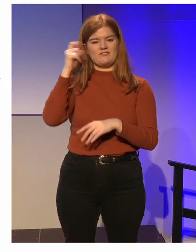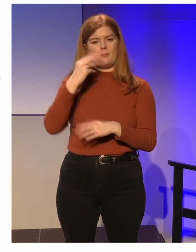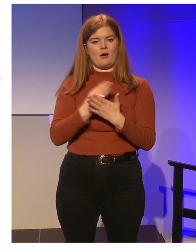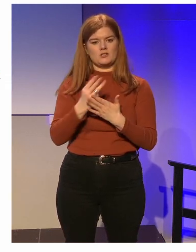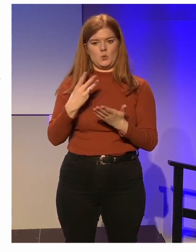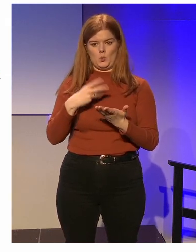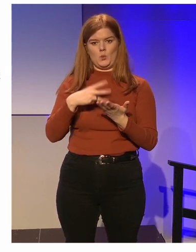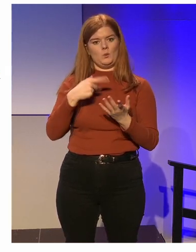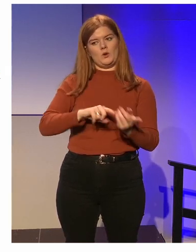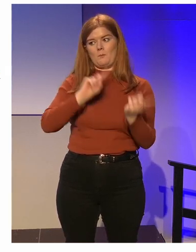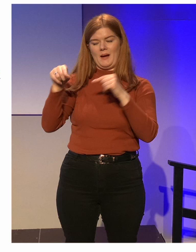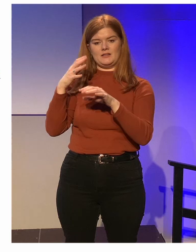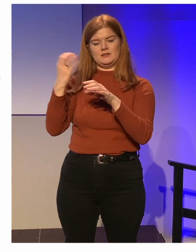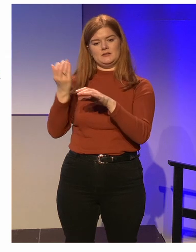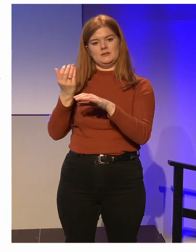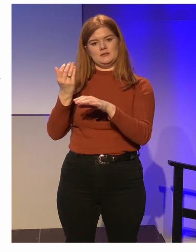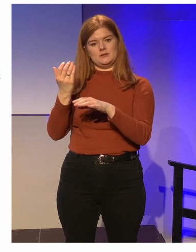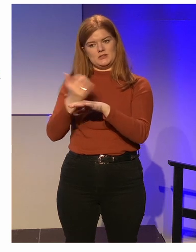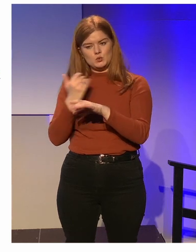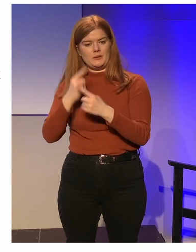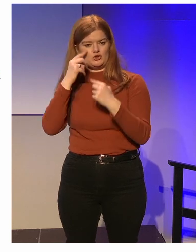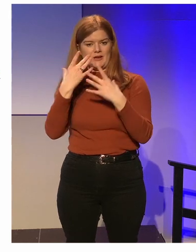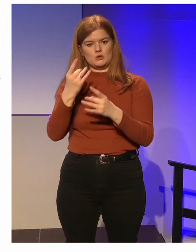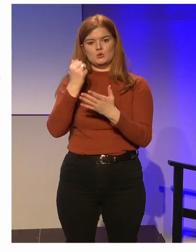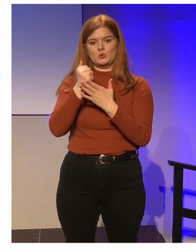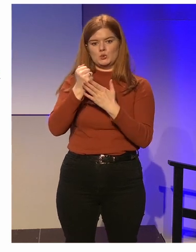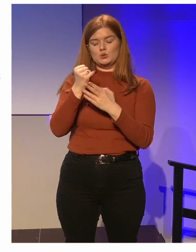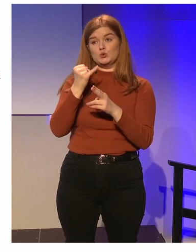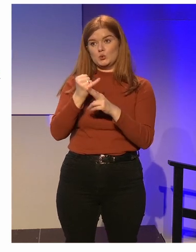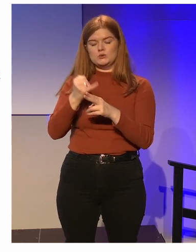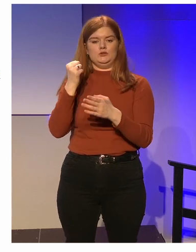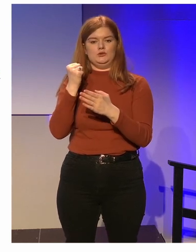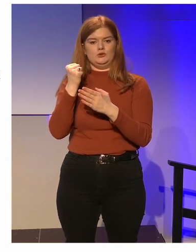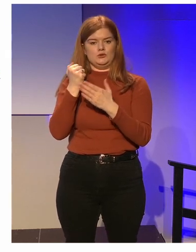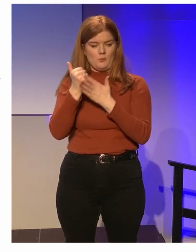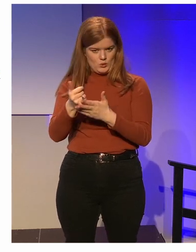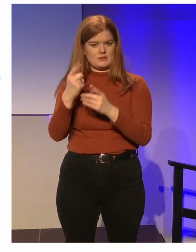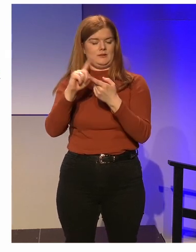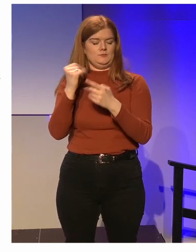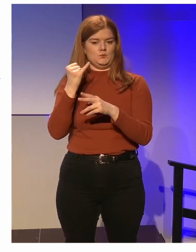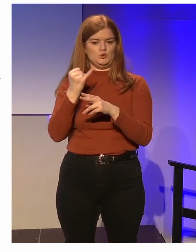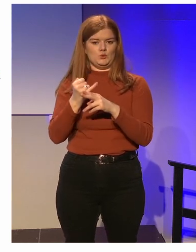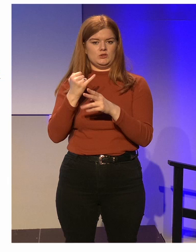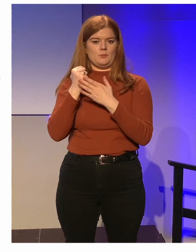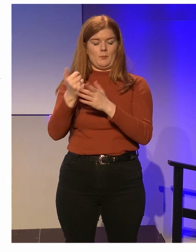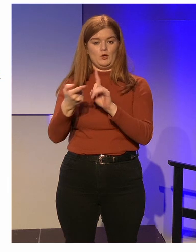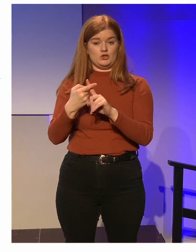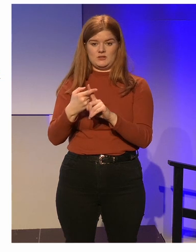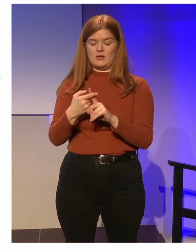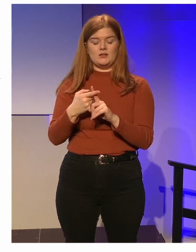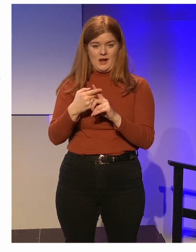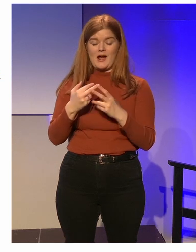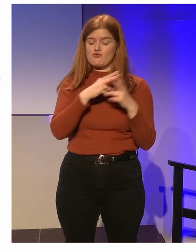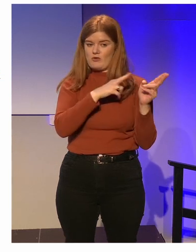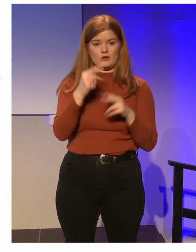we go back to the continuum and we look at school support and school support plus, there's not a day goes by that I don't see